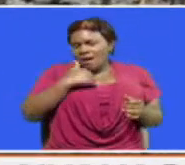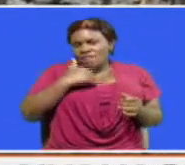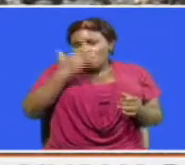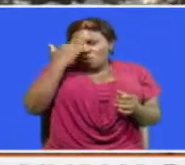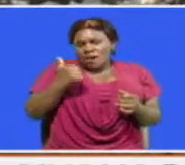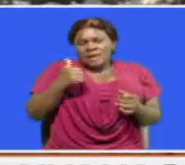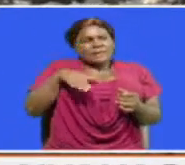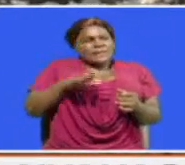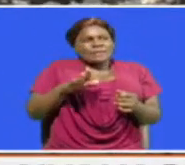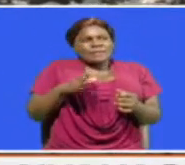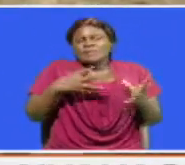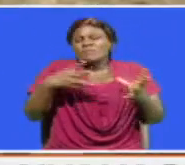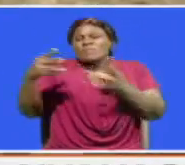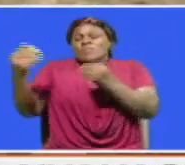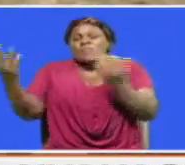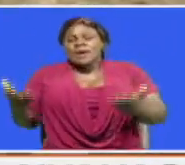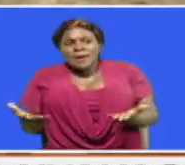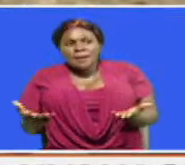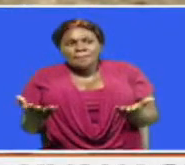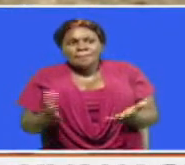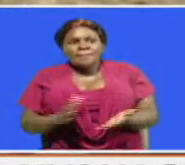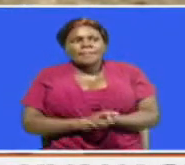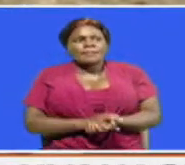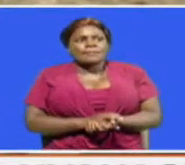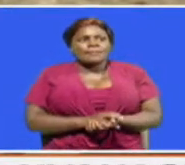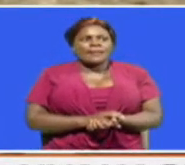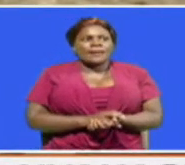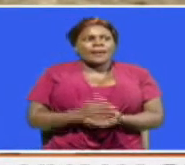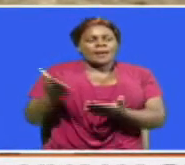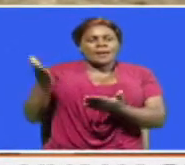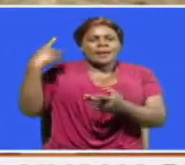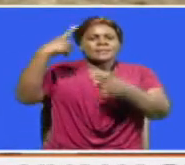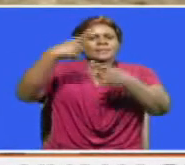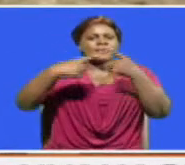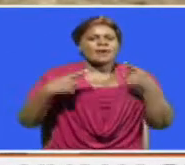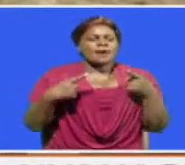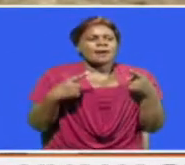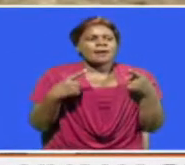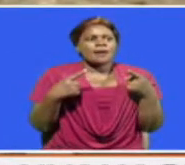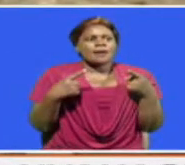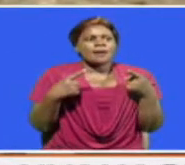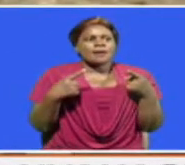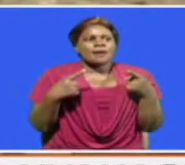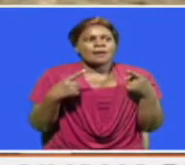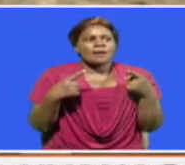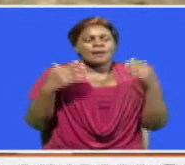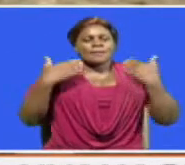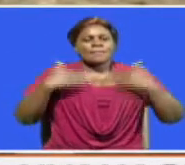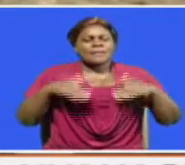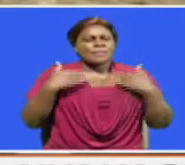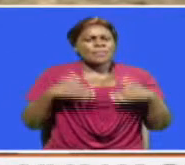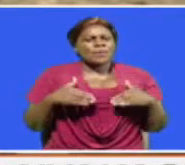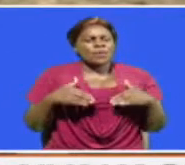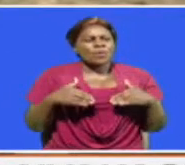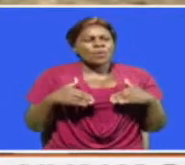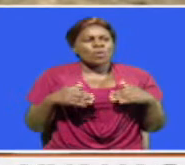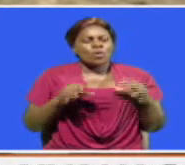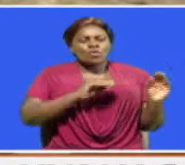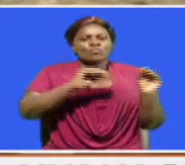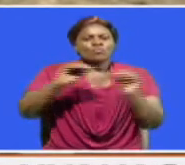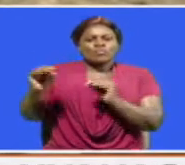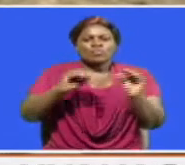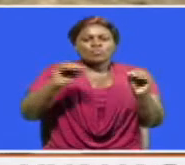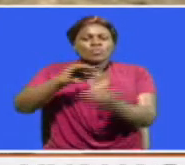kufanya wala pa kwenda. Yeah, last year we had people in the evacuation